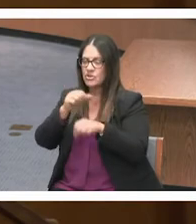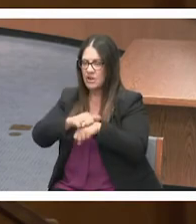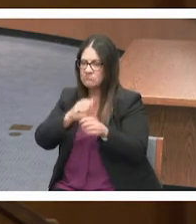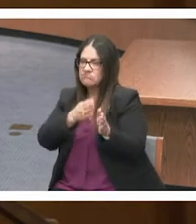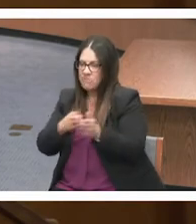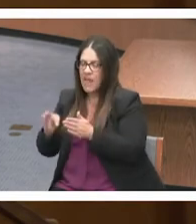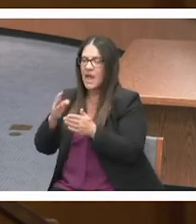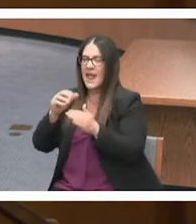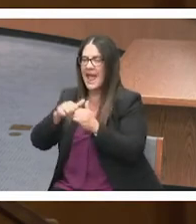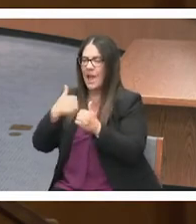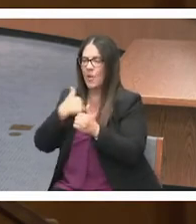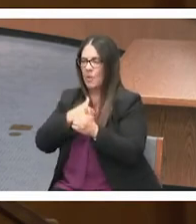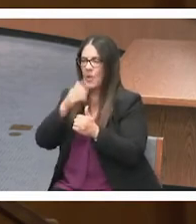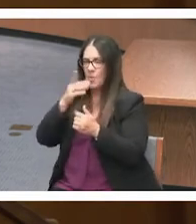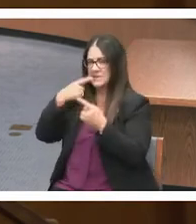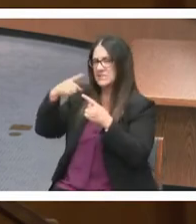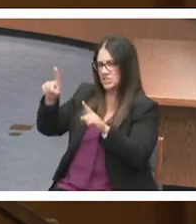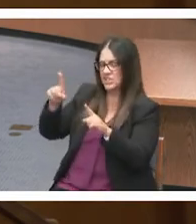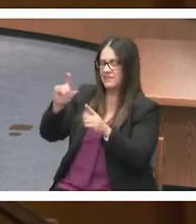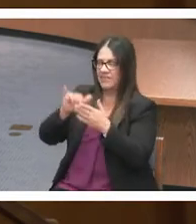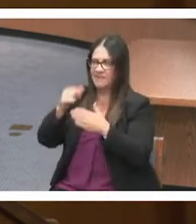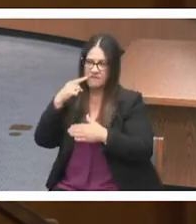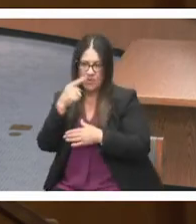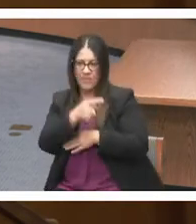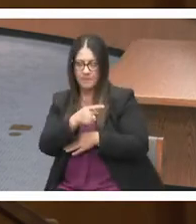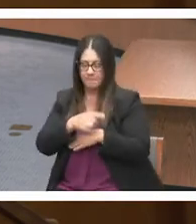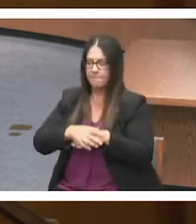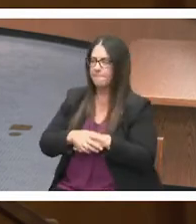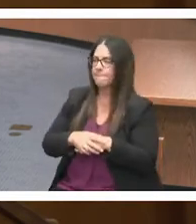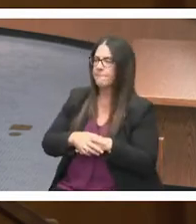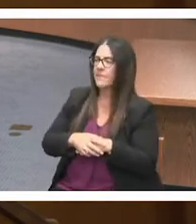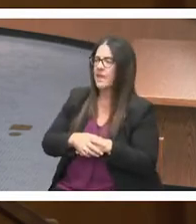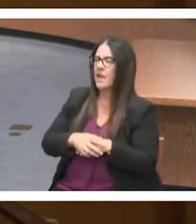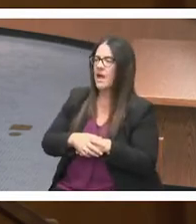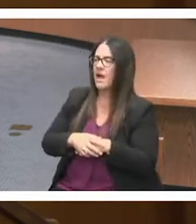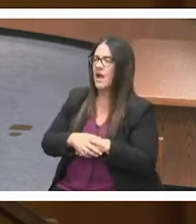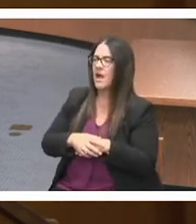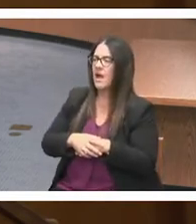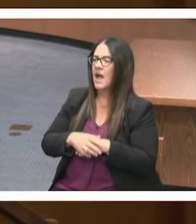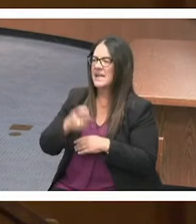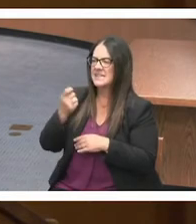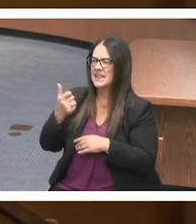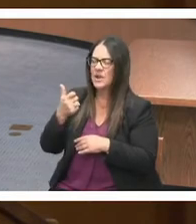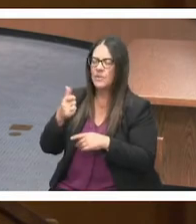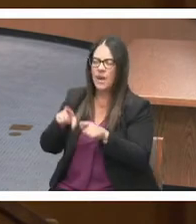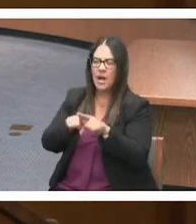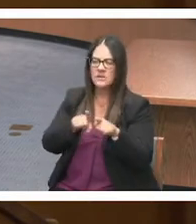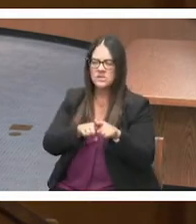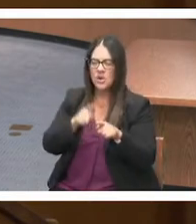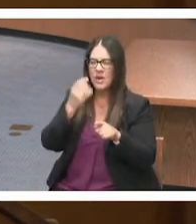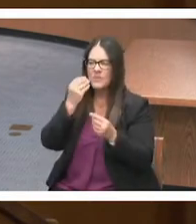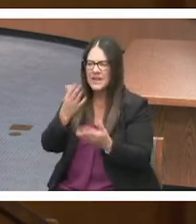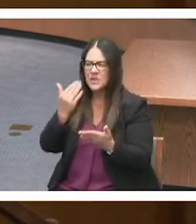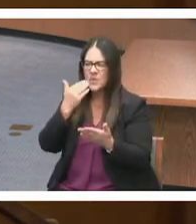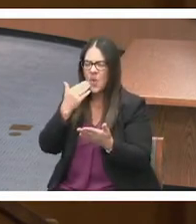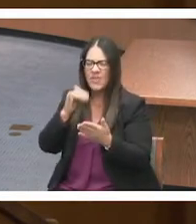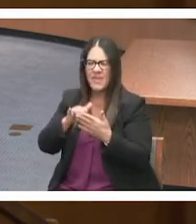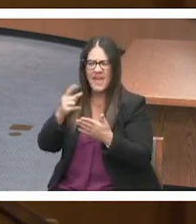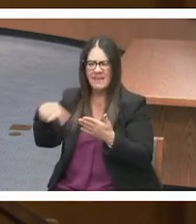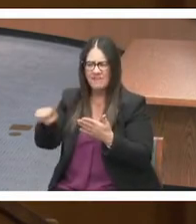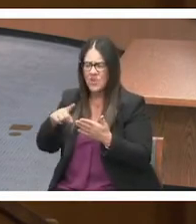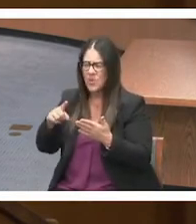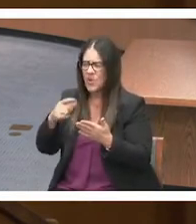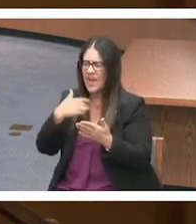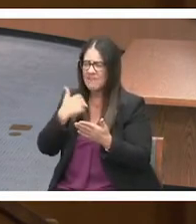gonna actually achieve this access. I would say too, this is a little bit open source. So if you have good ideas